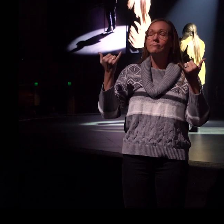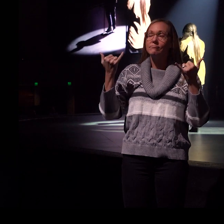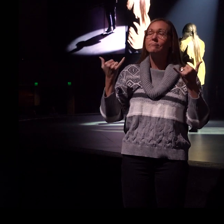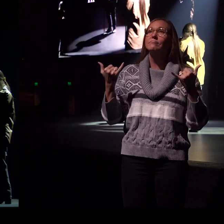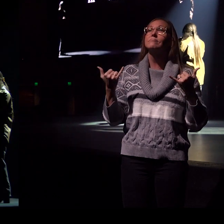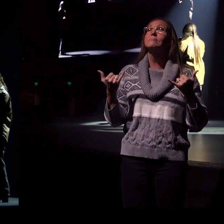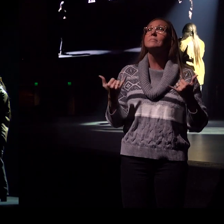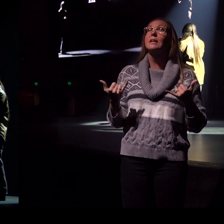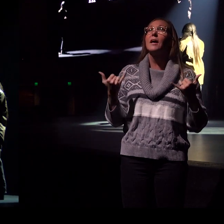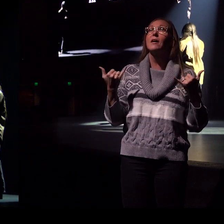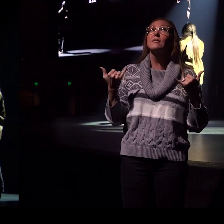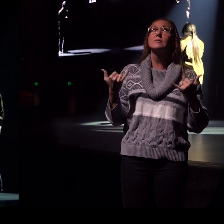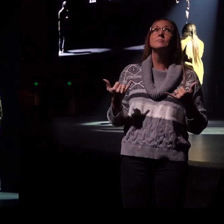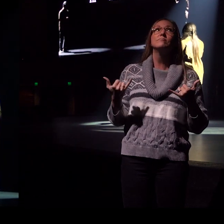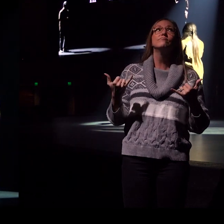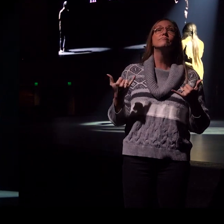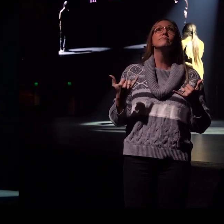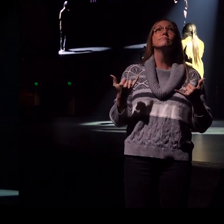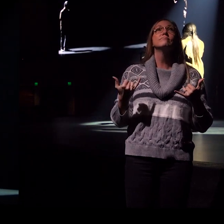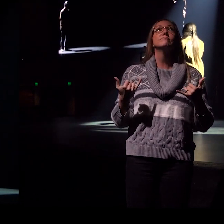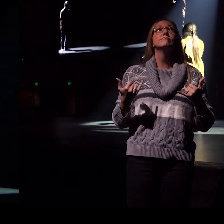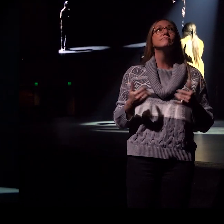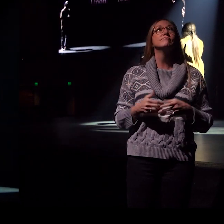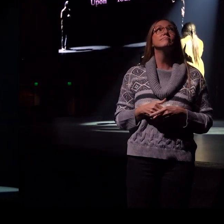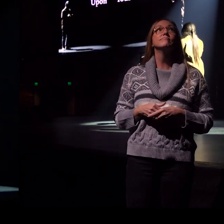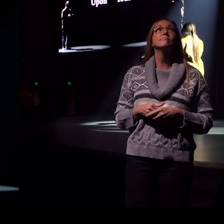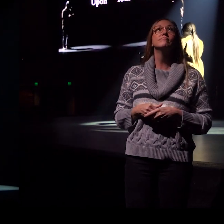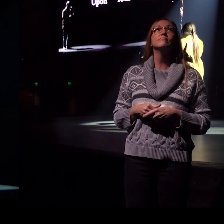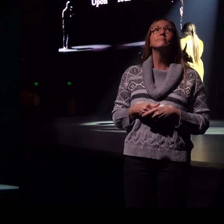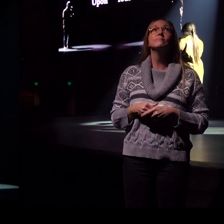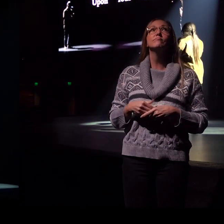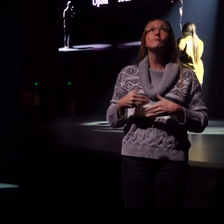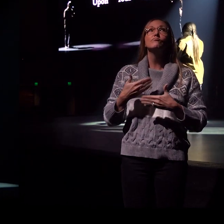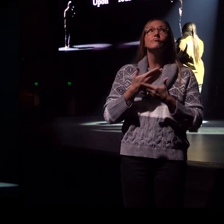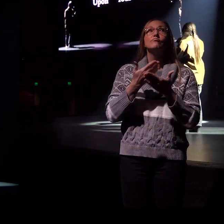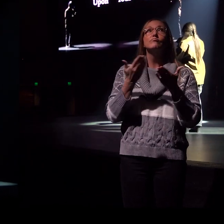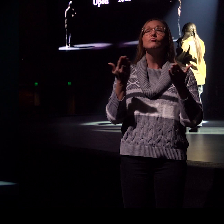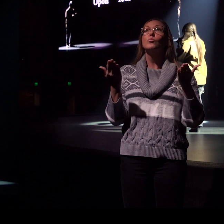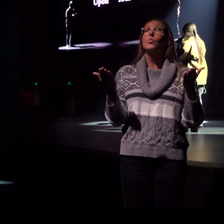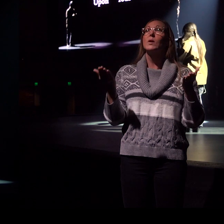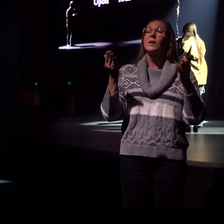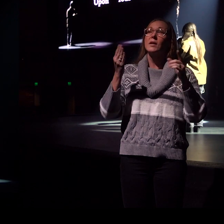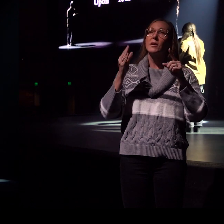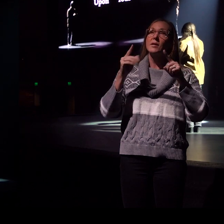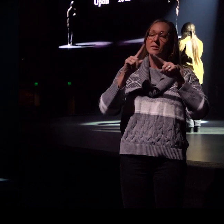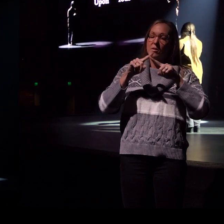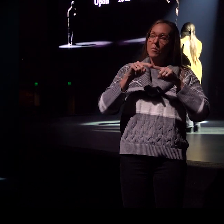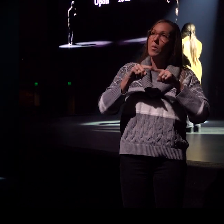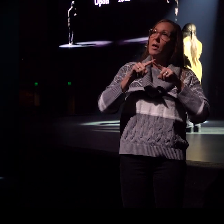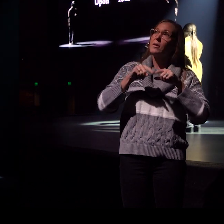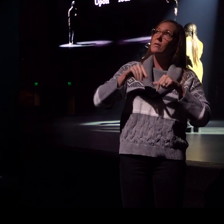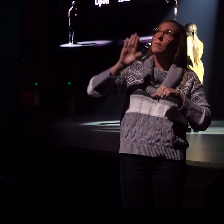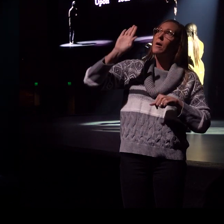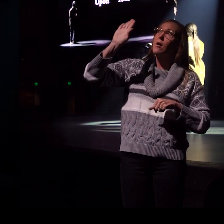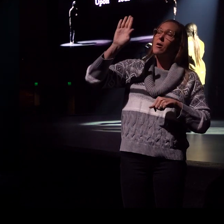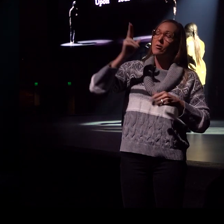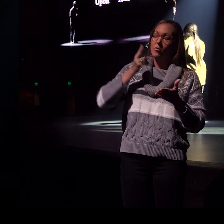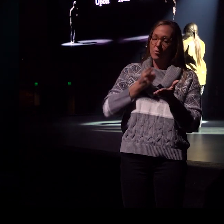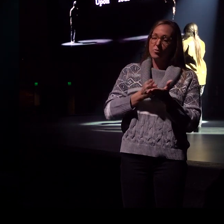In this moment, we stand upon your